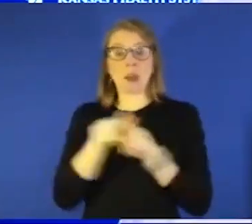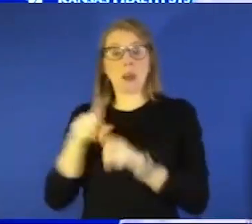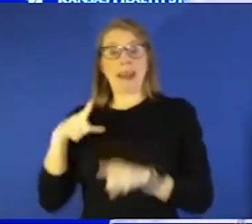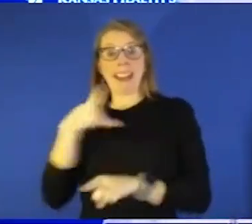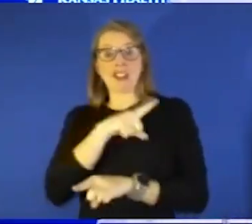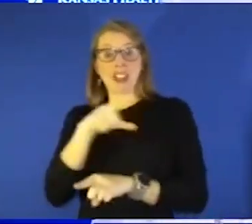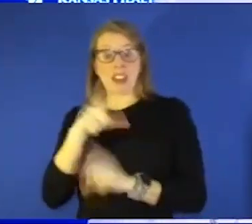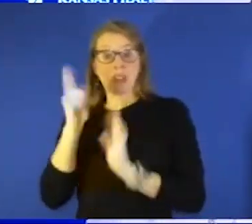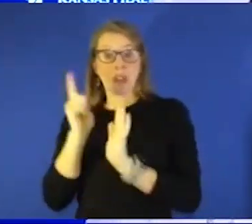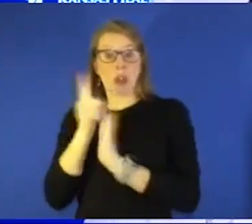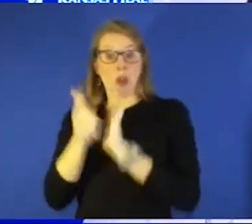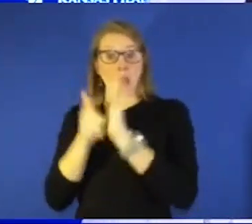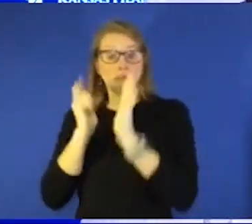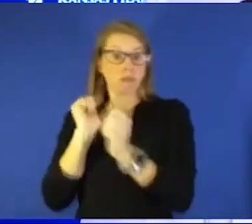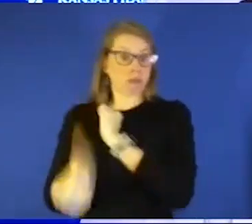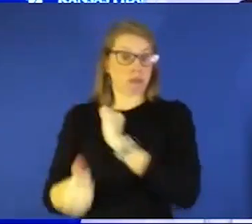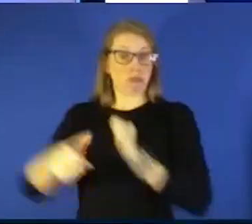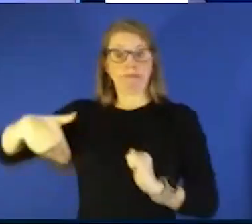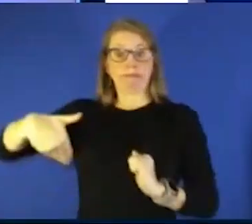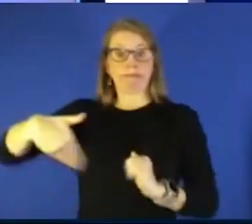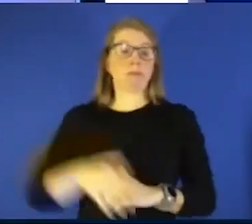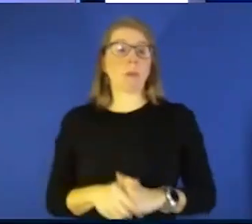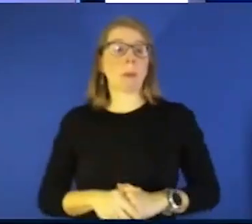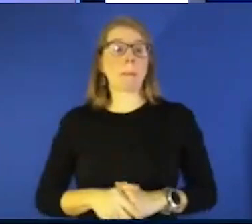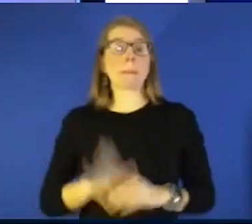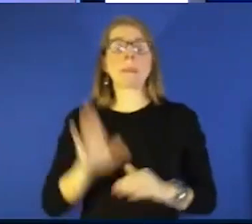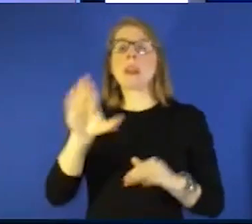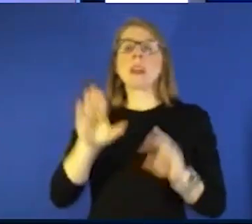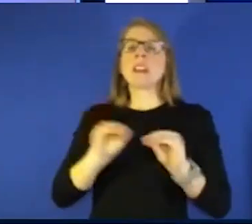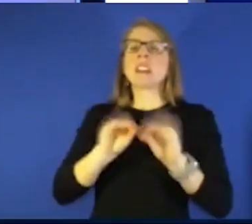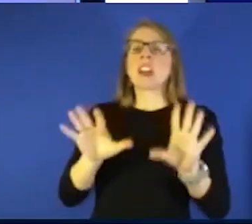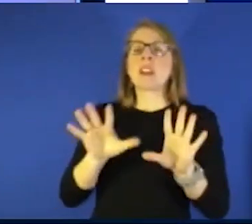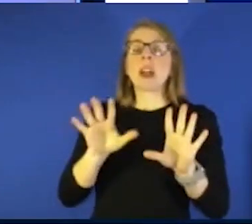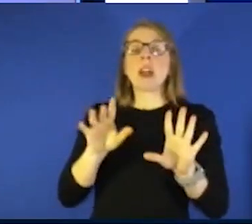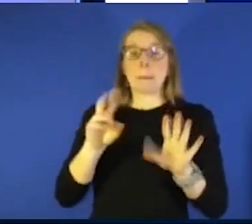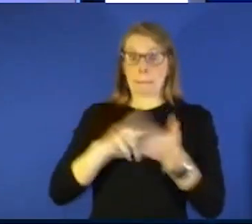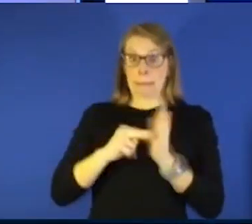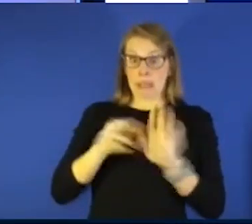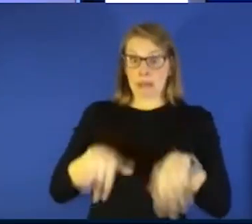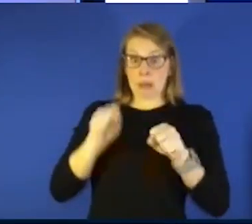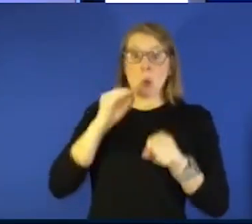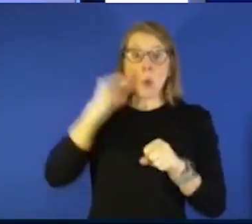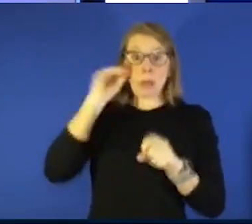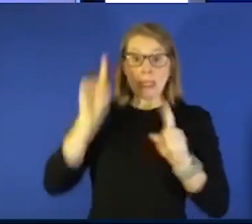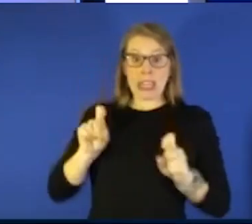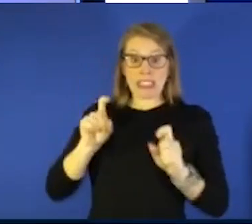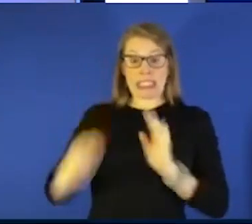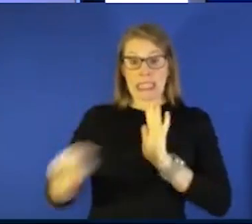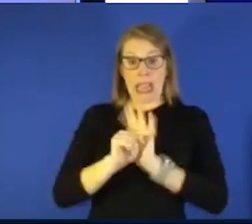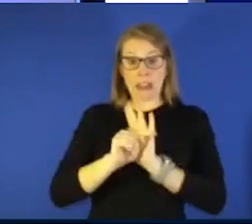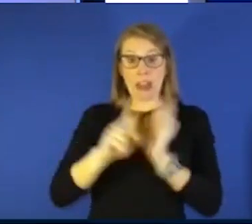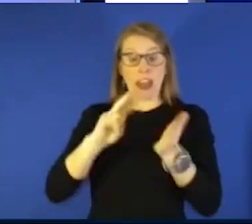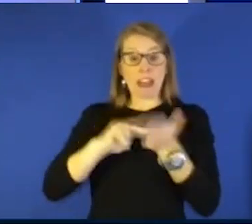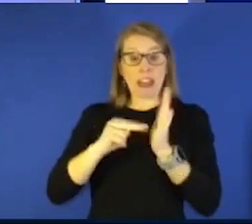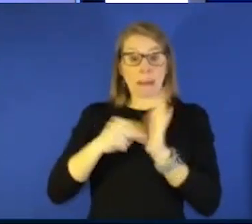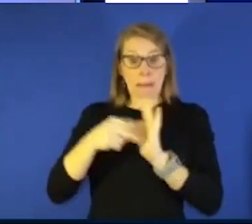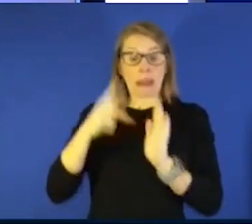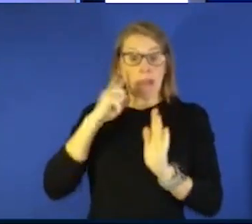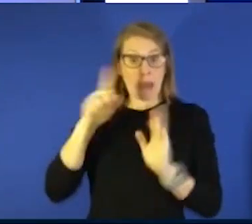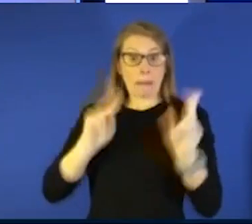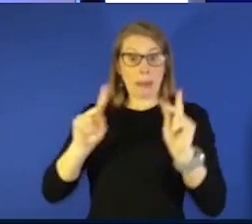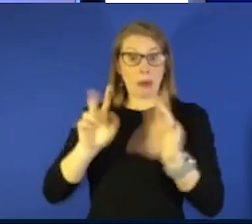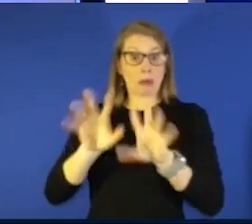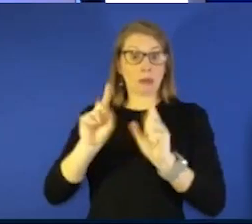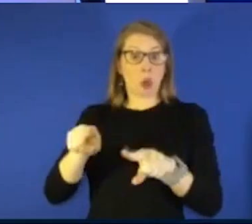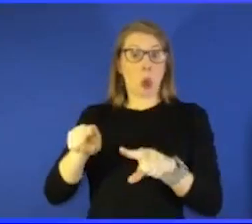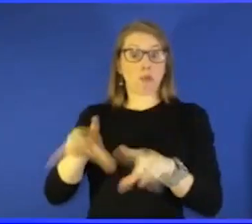not been passed yet. Did you, just to clarify, so even if you take an at-home test and it's negative, you think people should go ahead and then get another test? Yeah,